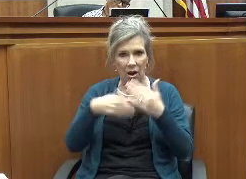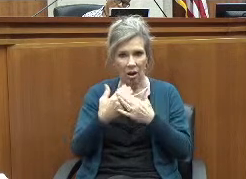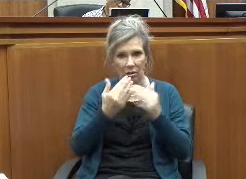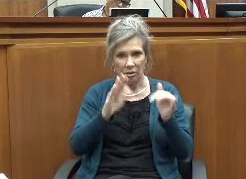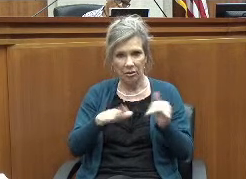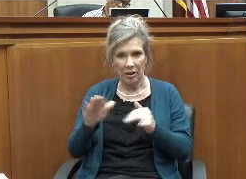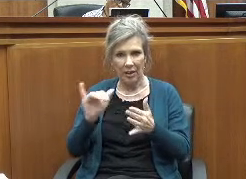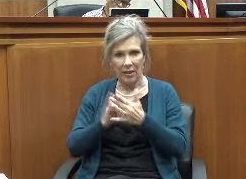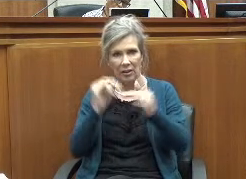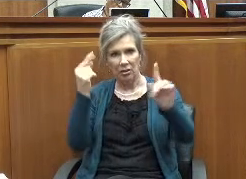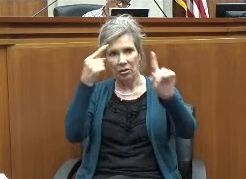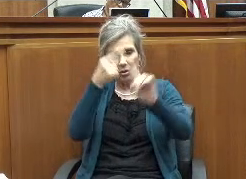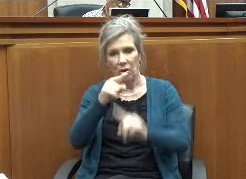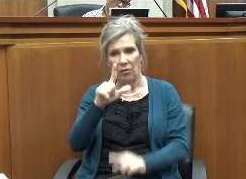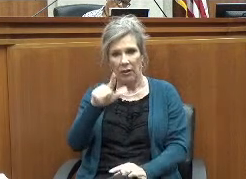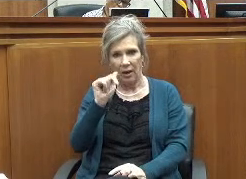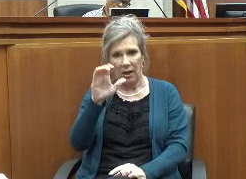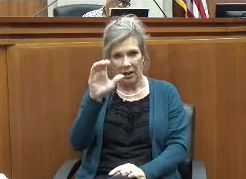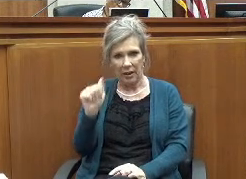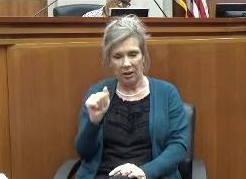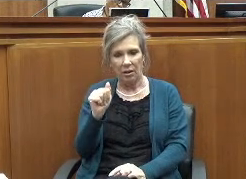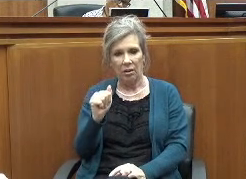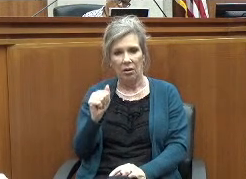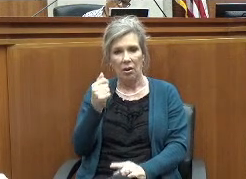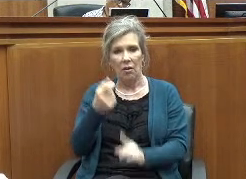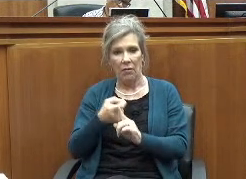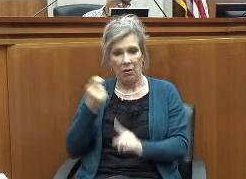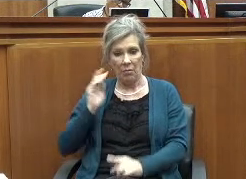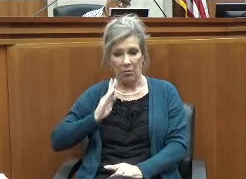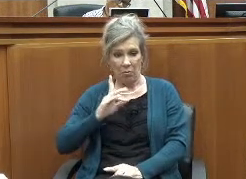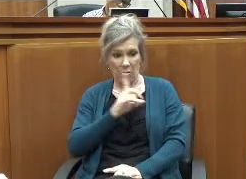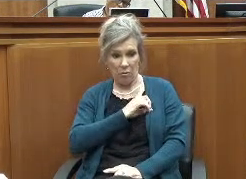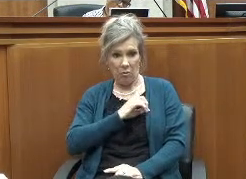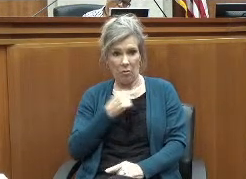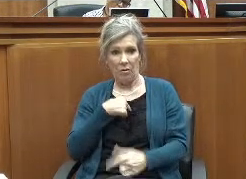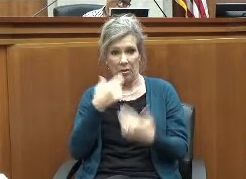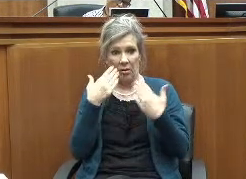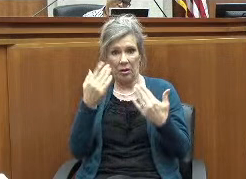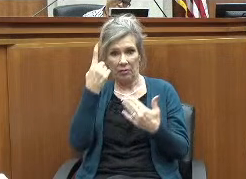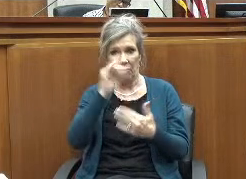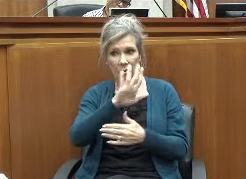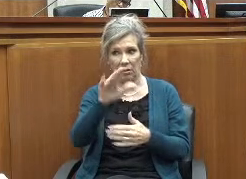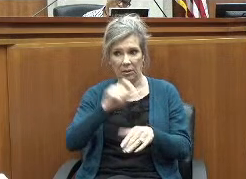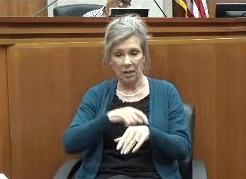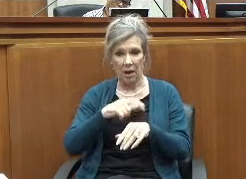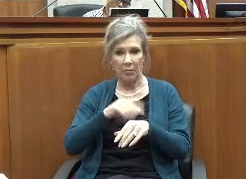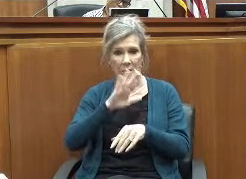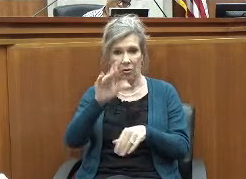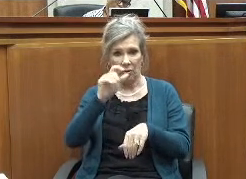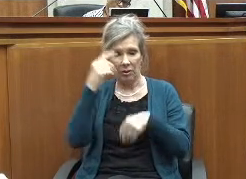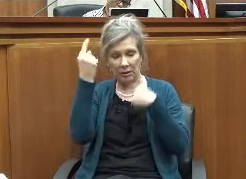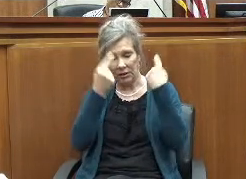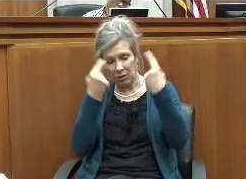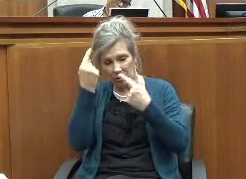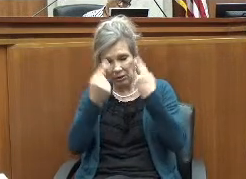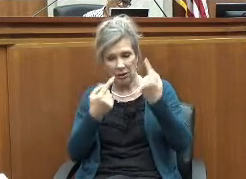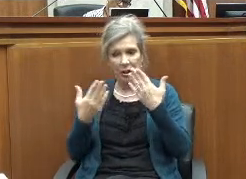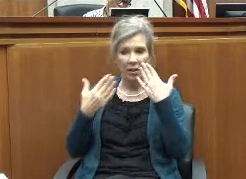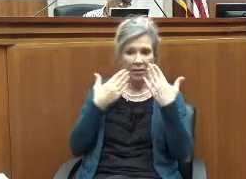of LACA. On behalf of the board, we thank you for your time and your consideration.